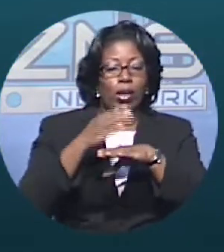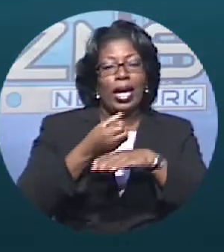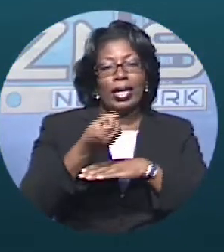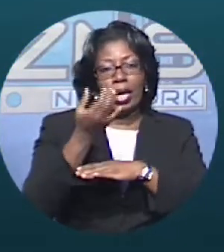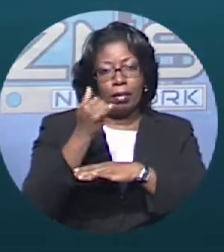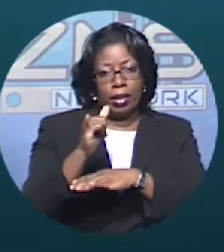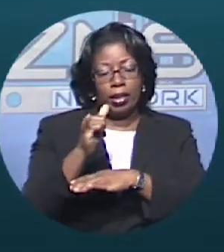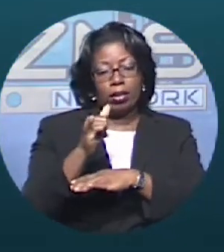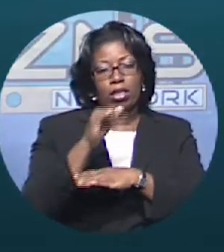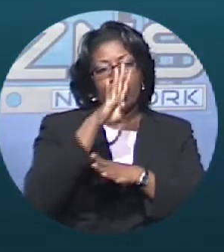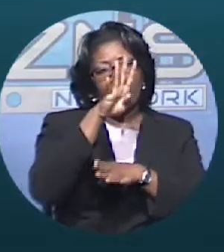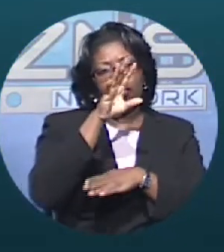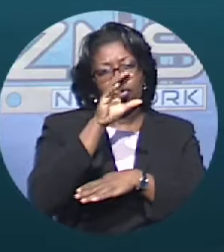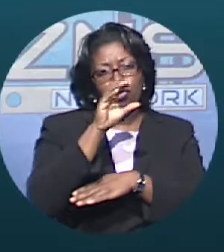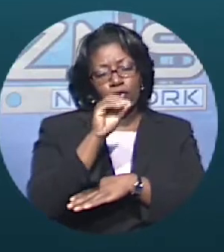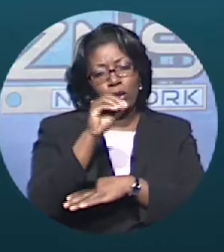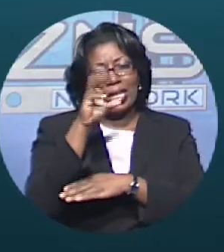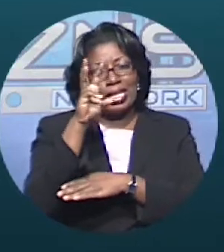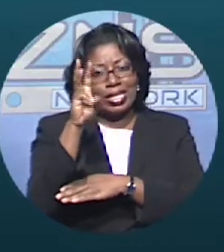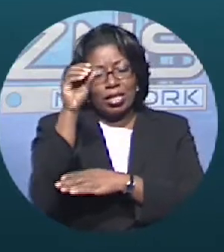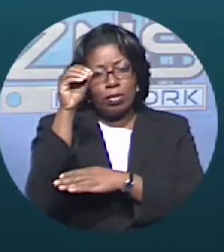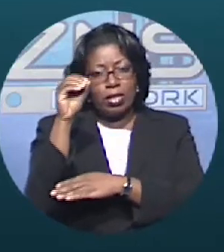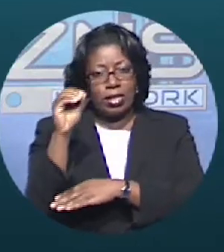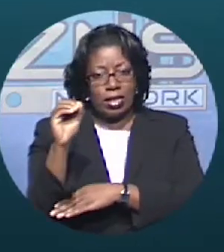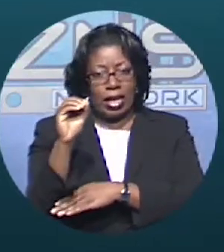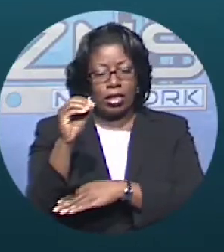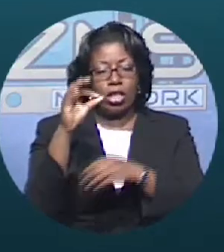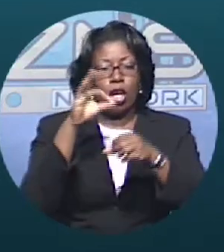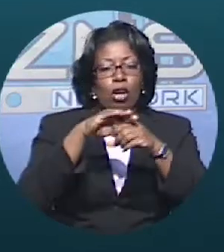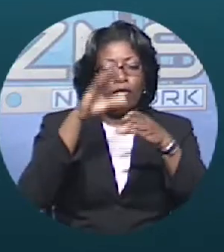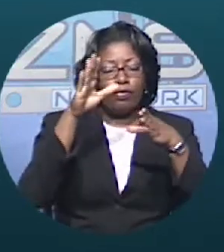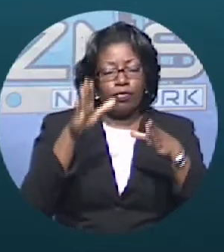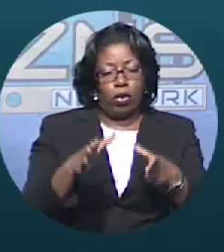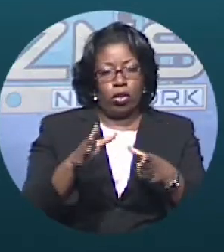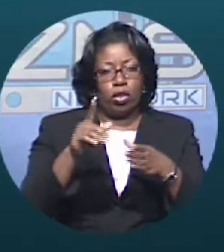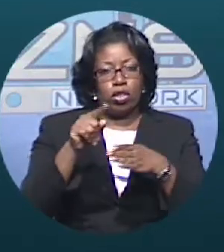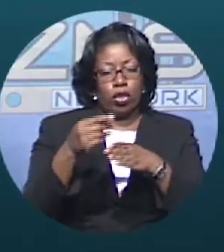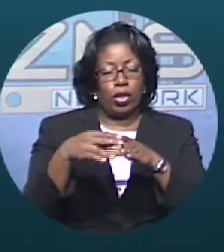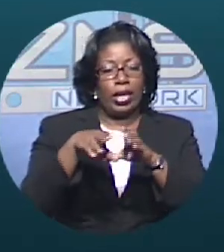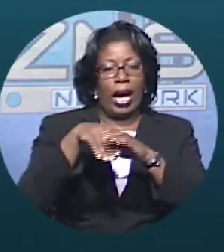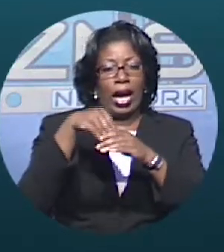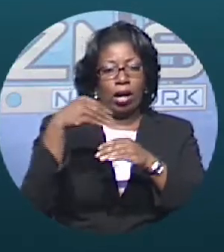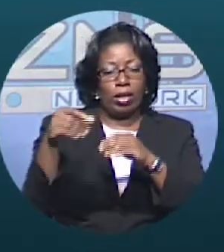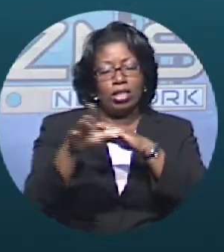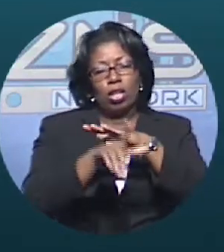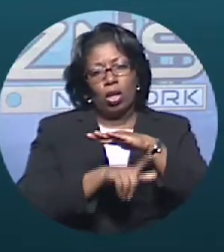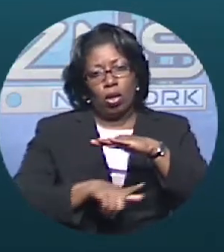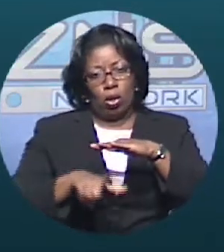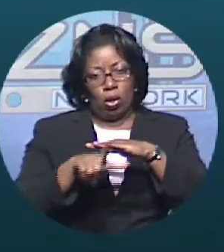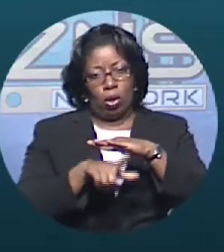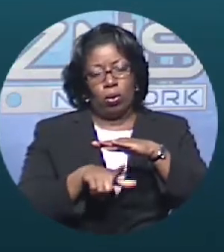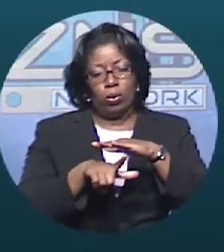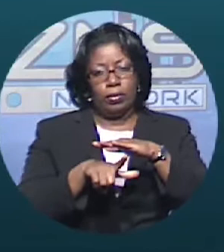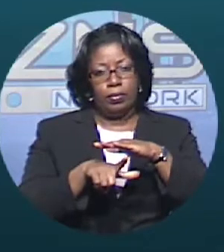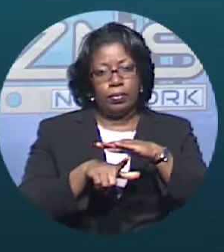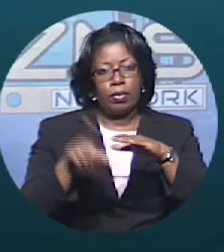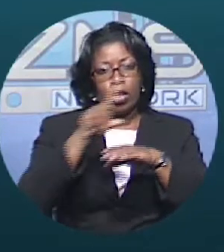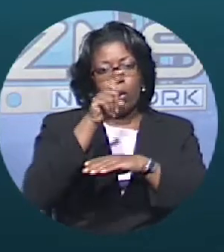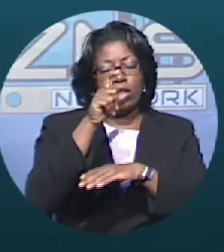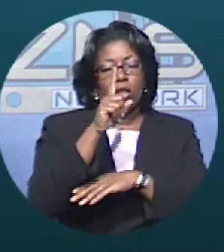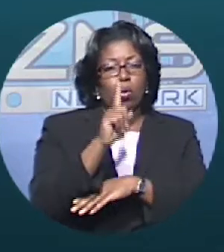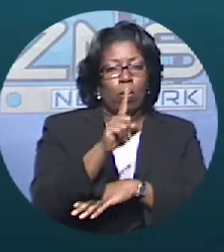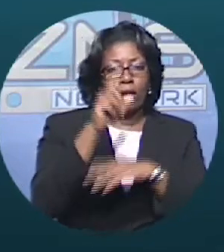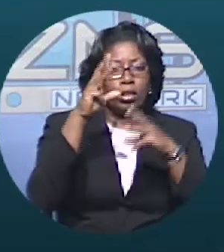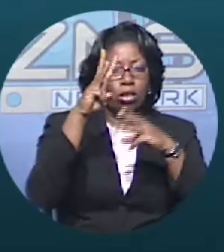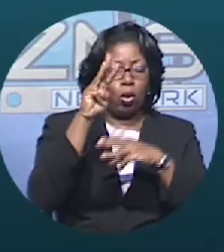represents a 46% voter turnout, and that's below the voter turnout in the 2002 referendum. For question one,